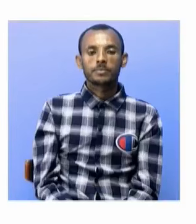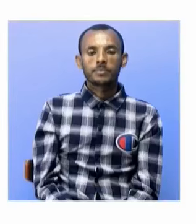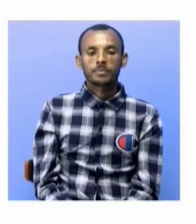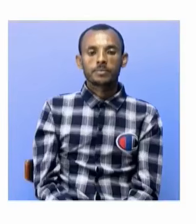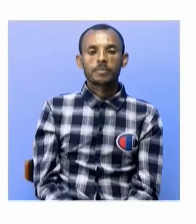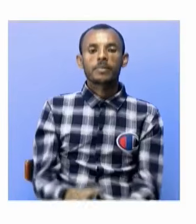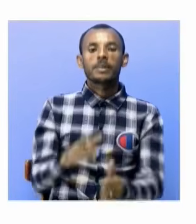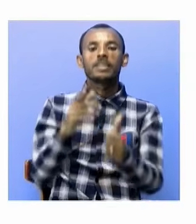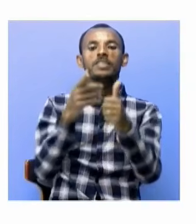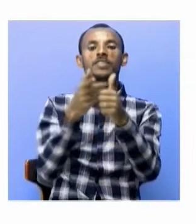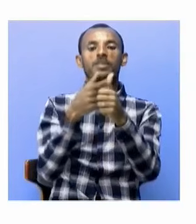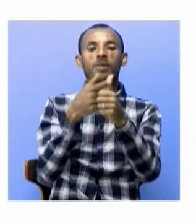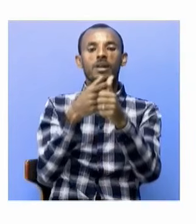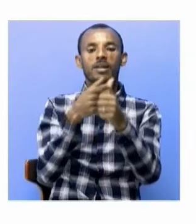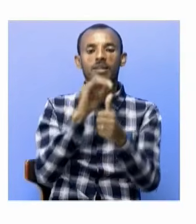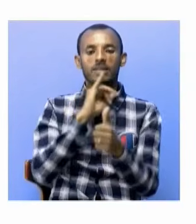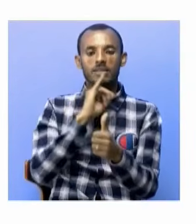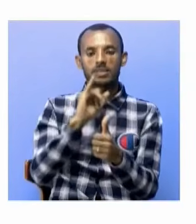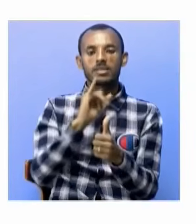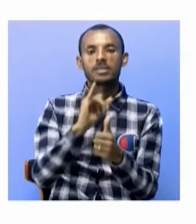The first one is take